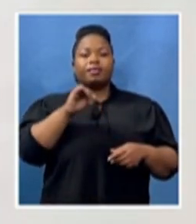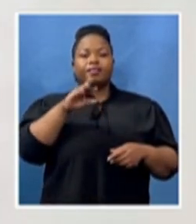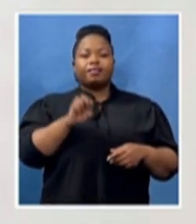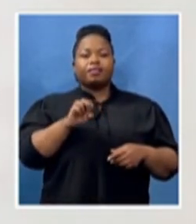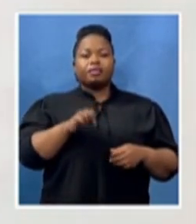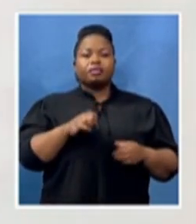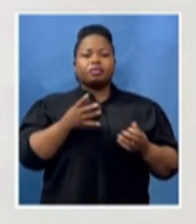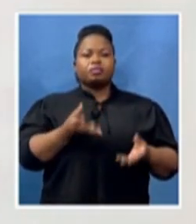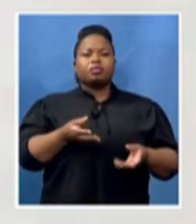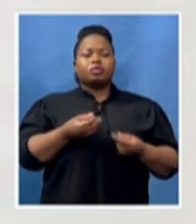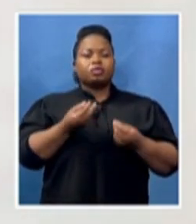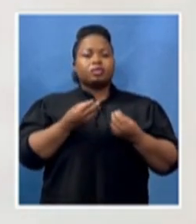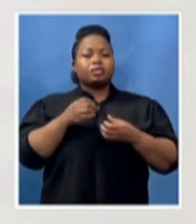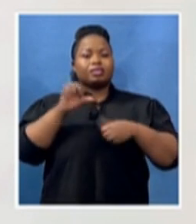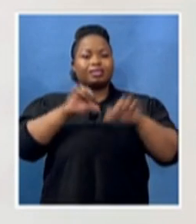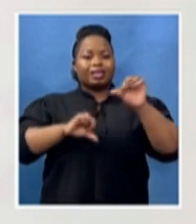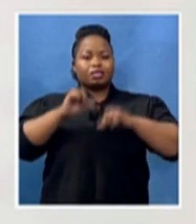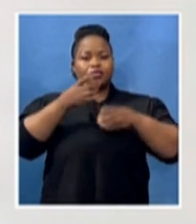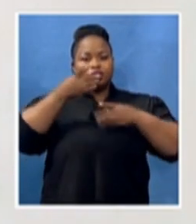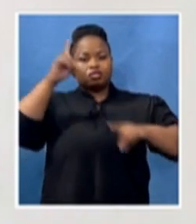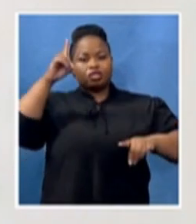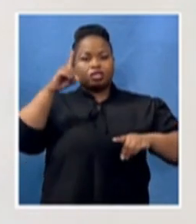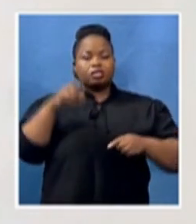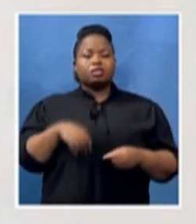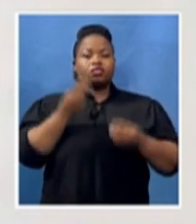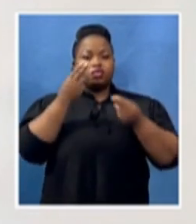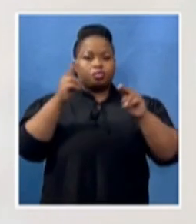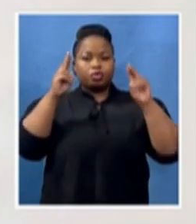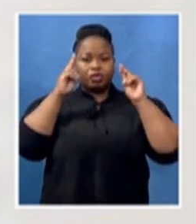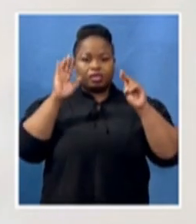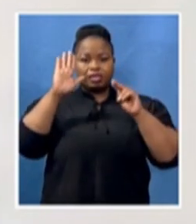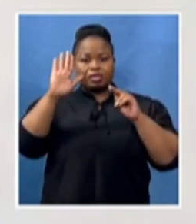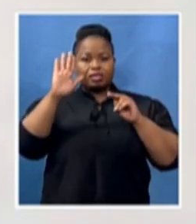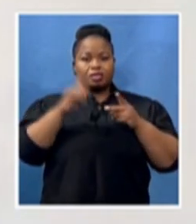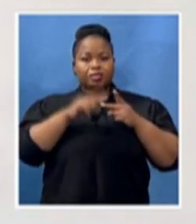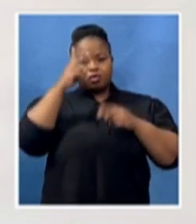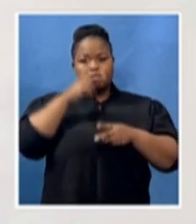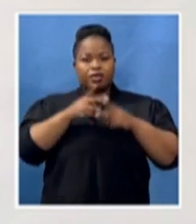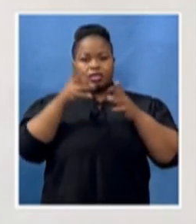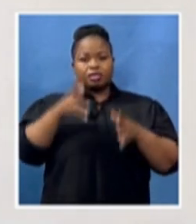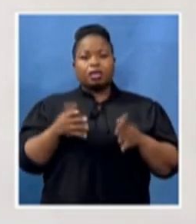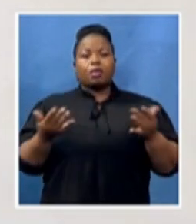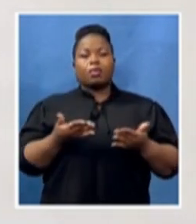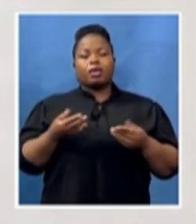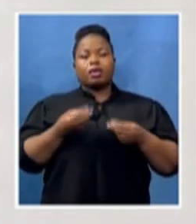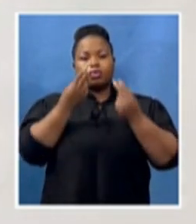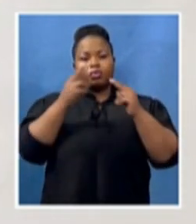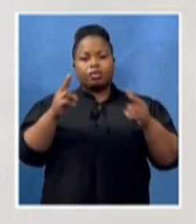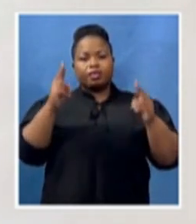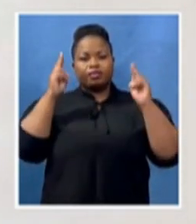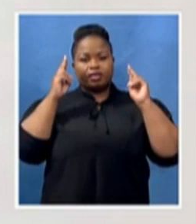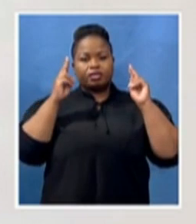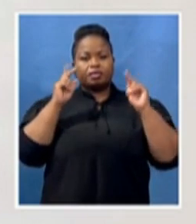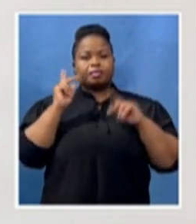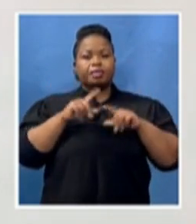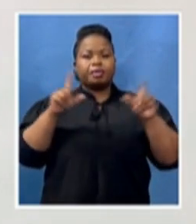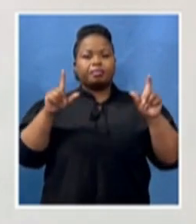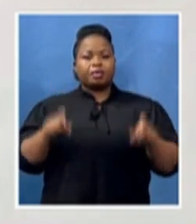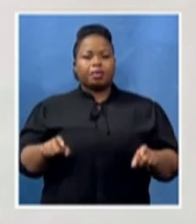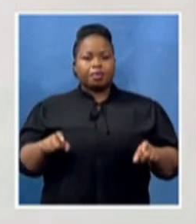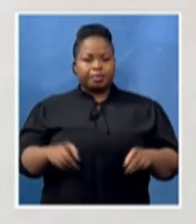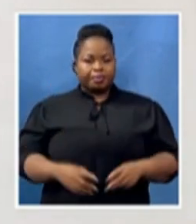an honorary university professor at the University of Cape Town at the Psychiatry and